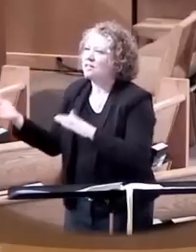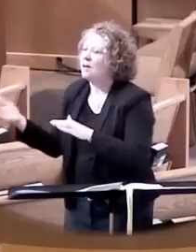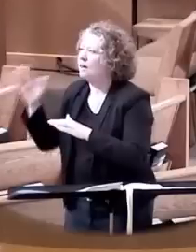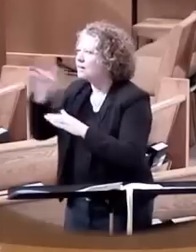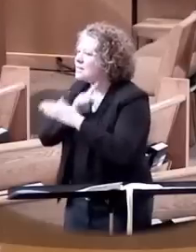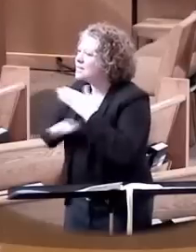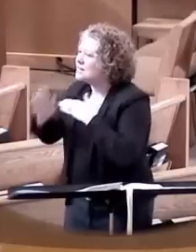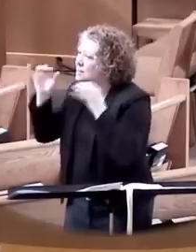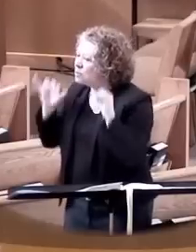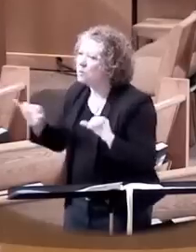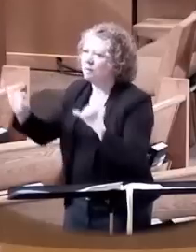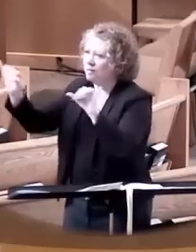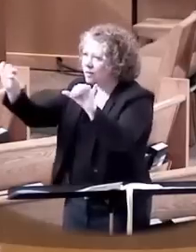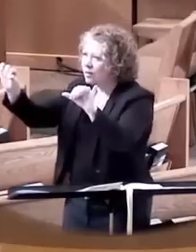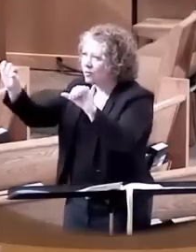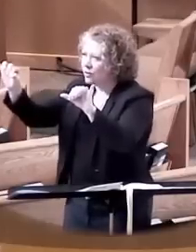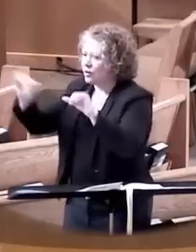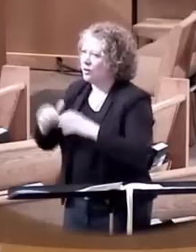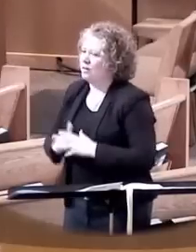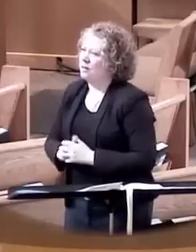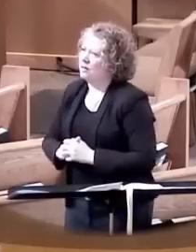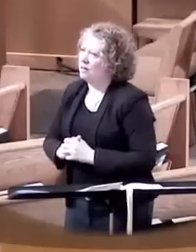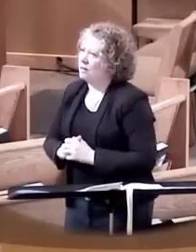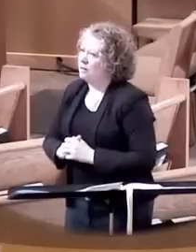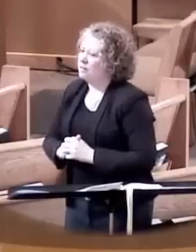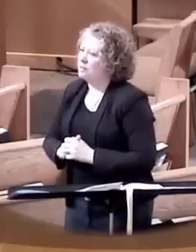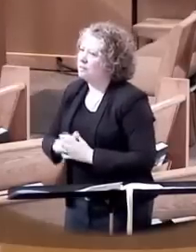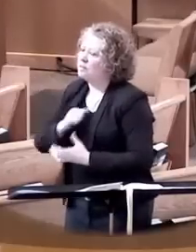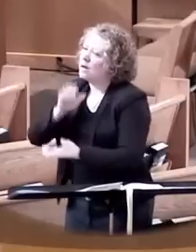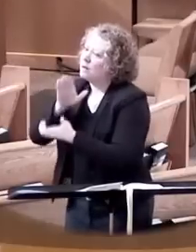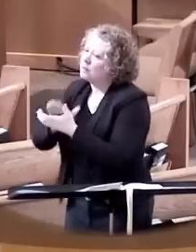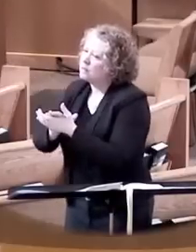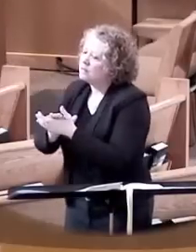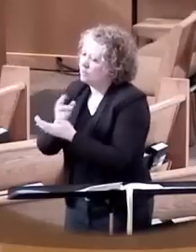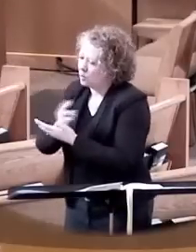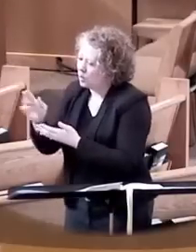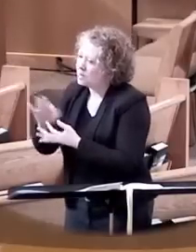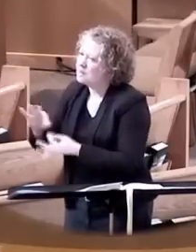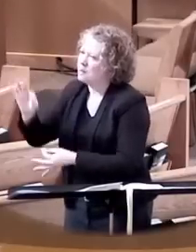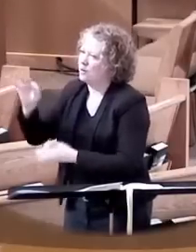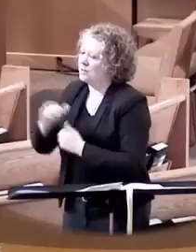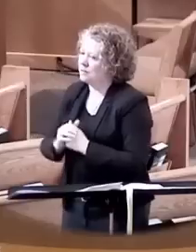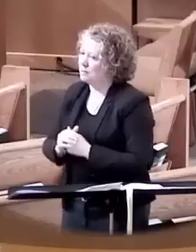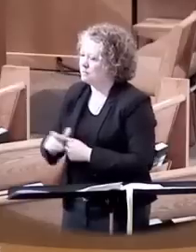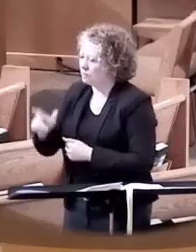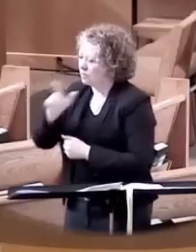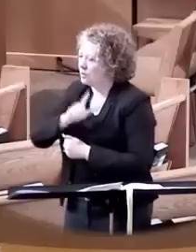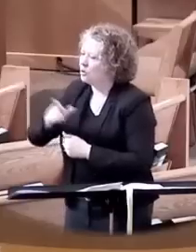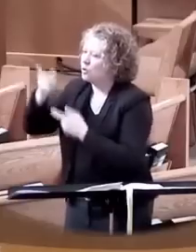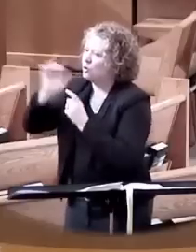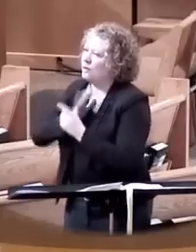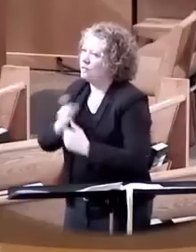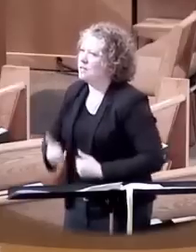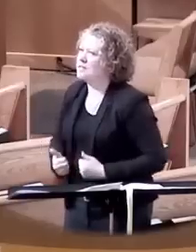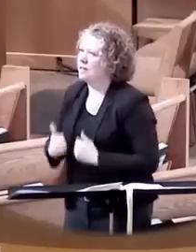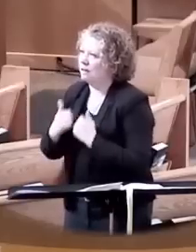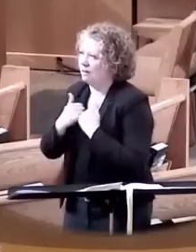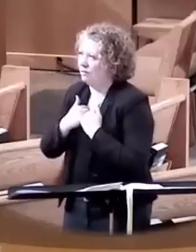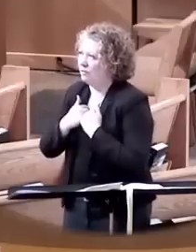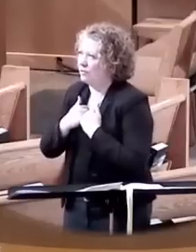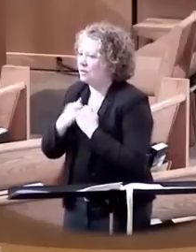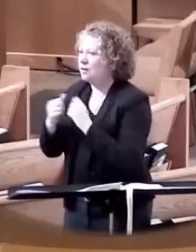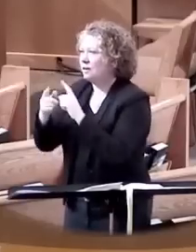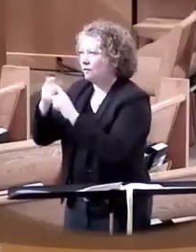dead, and his kingdom will have no end. I believe in the Holy Spirit, the Lord, the giver of life,